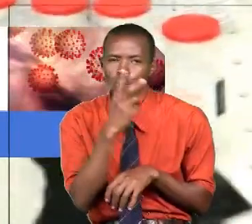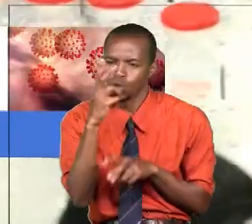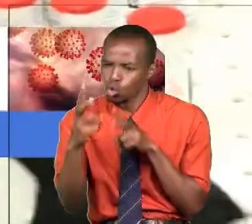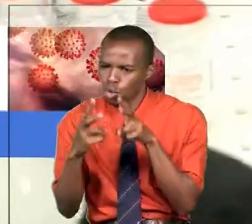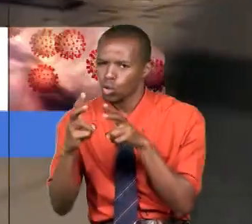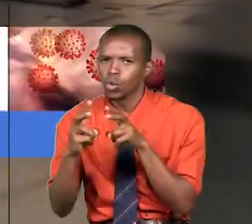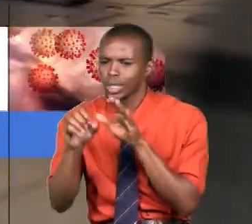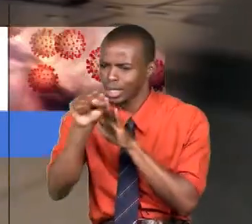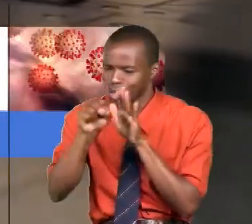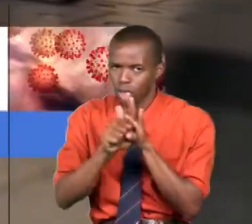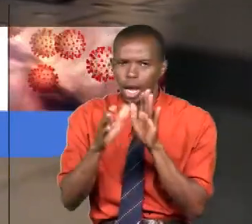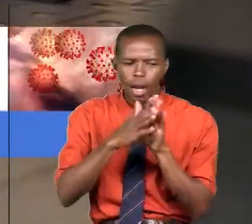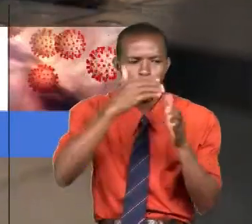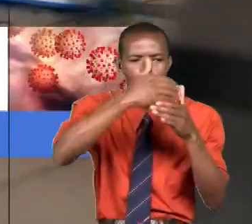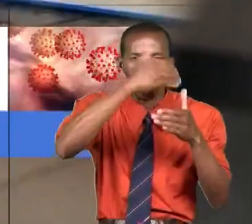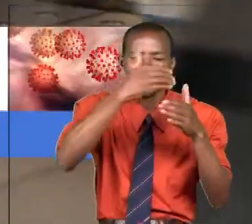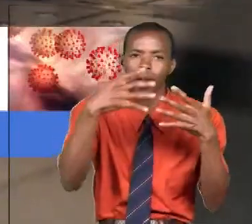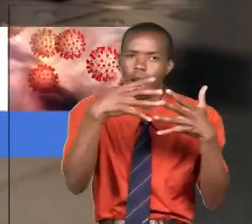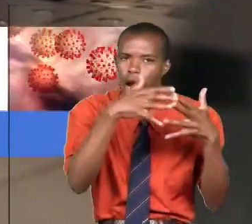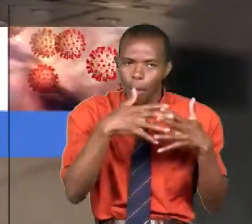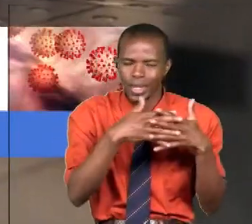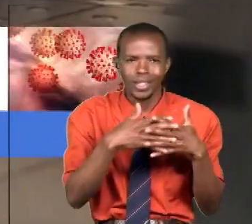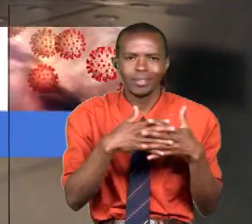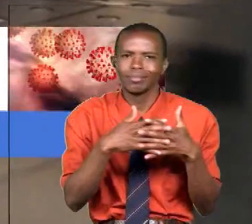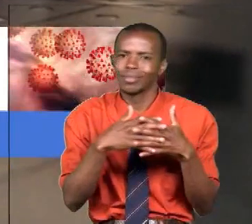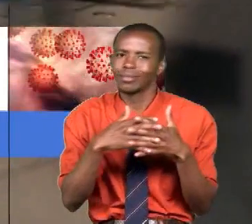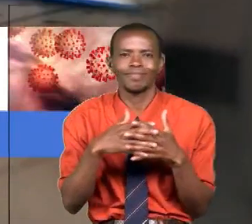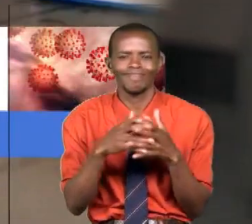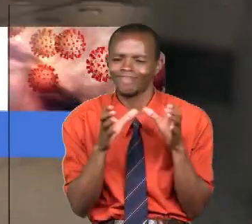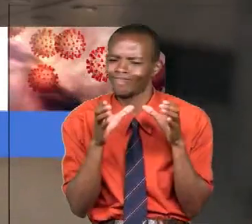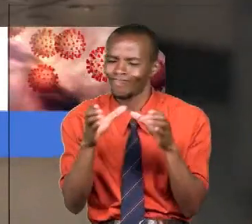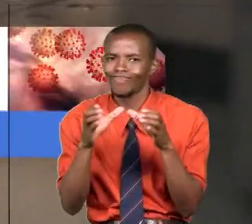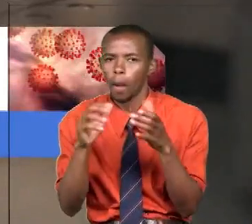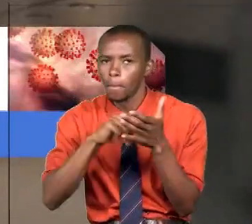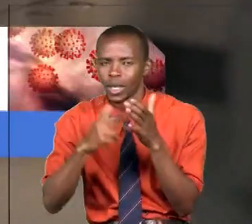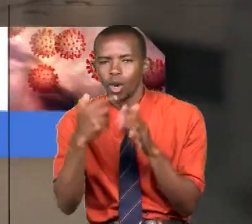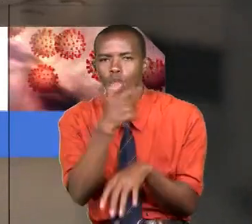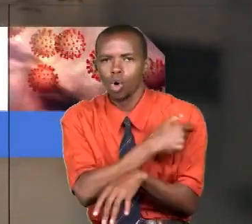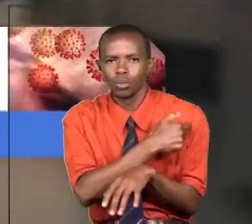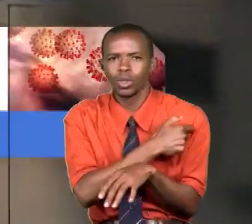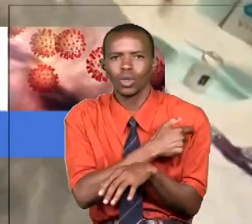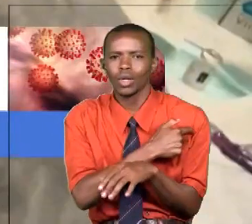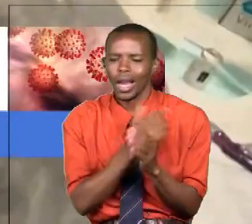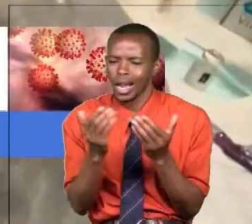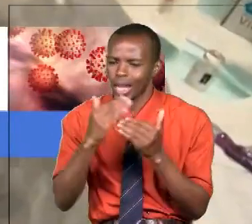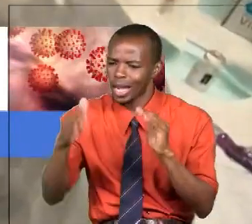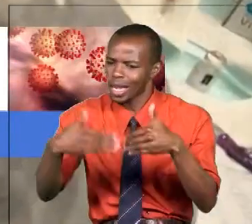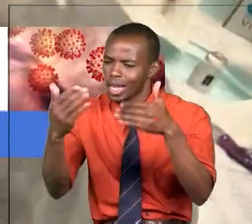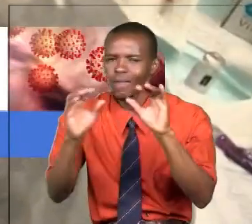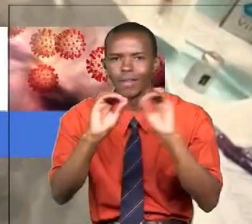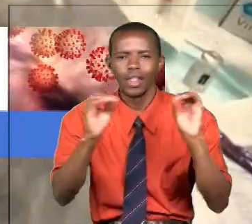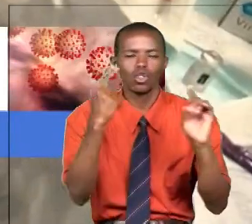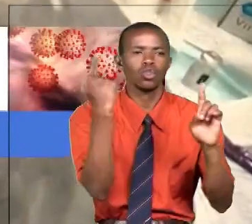and territories across the United States are under stress, meaning facilities in those areas are unable to provide care to other